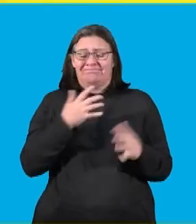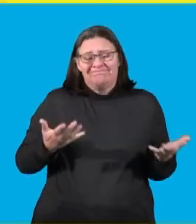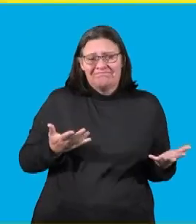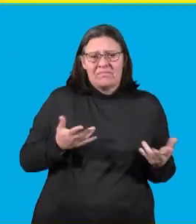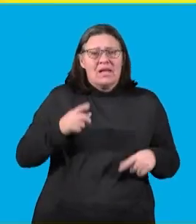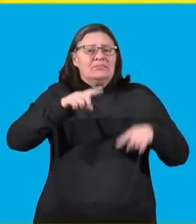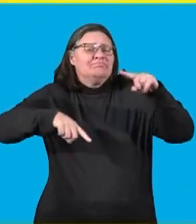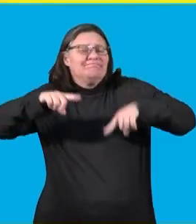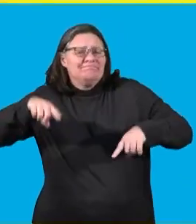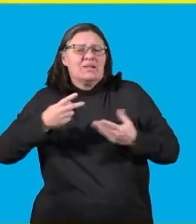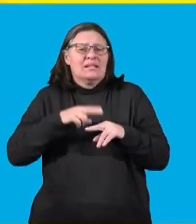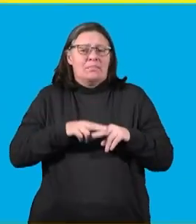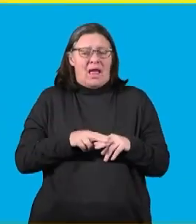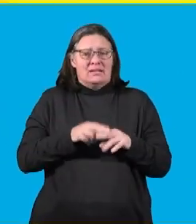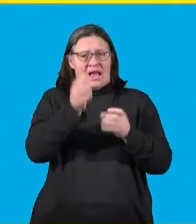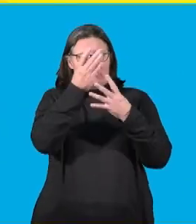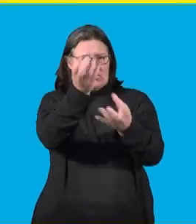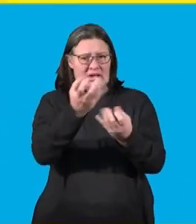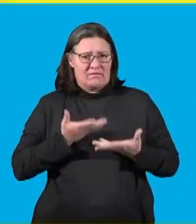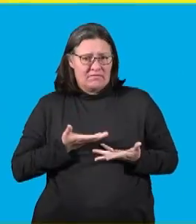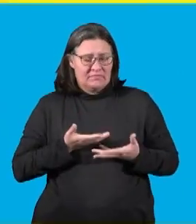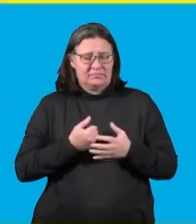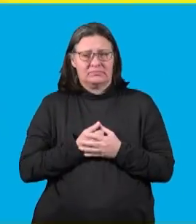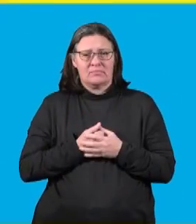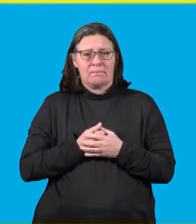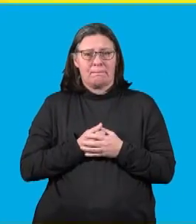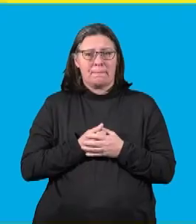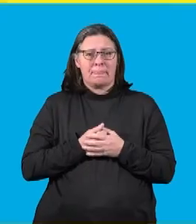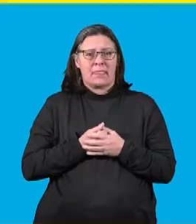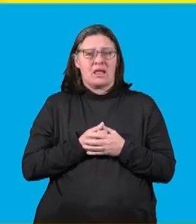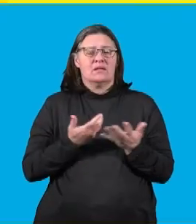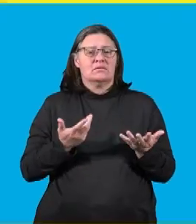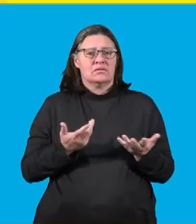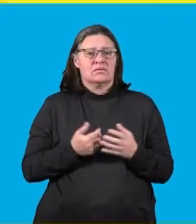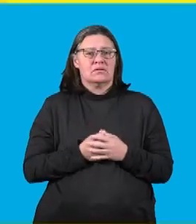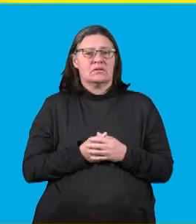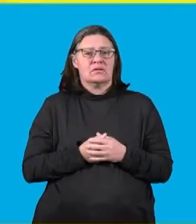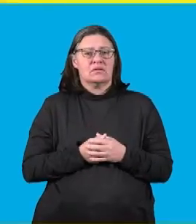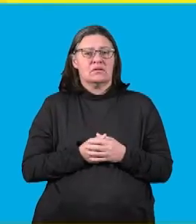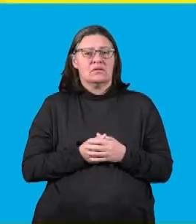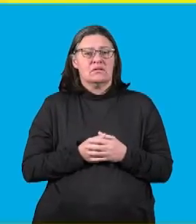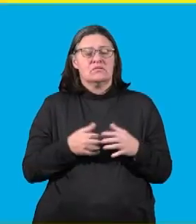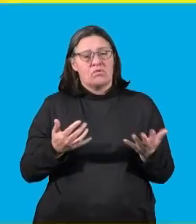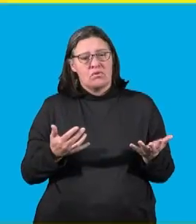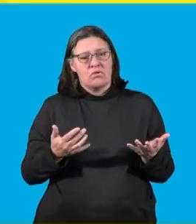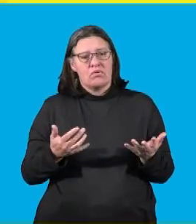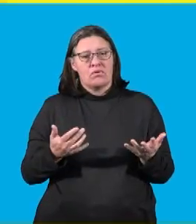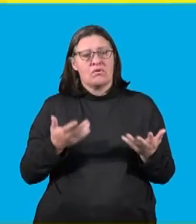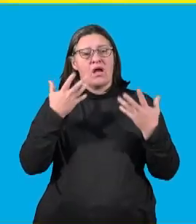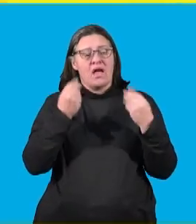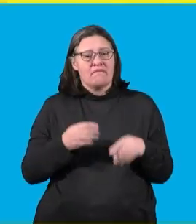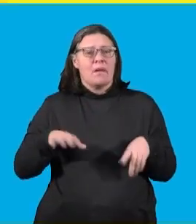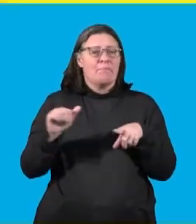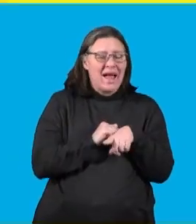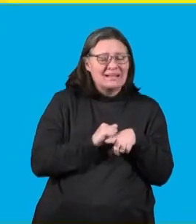to answer this question? Well, it changes depending on what given information you have. So the questions change depending on the given information. And so